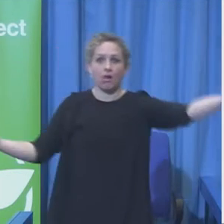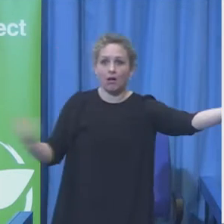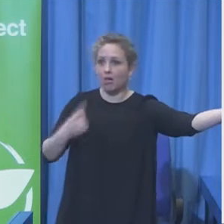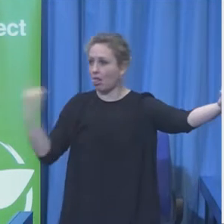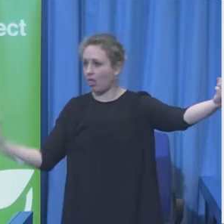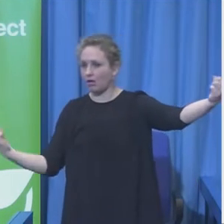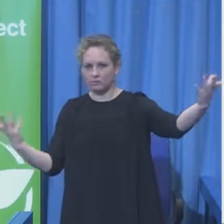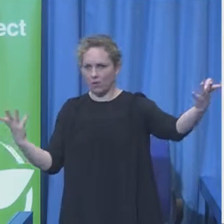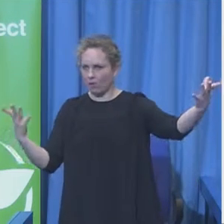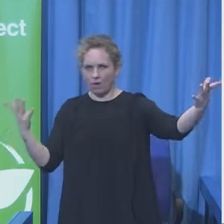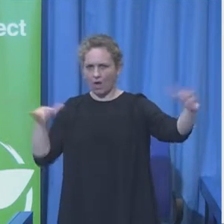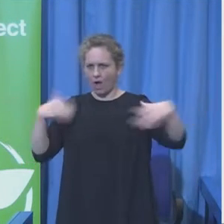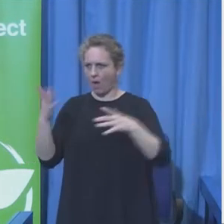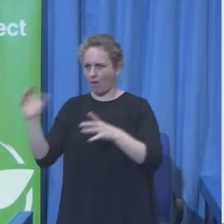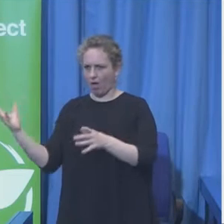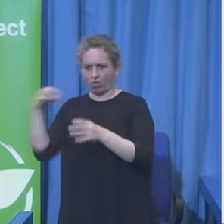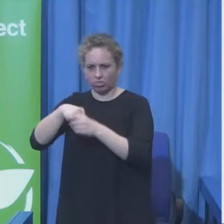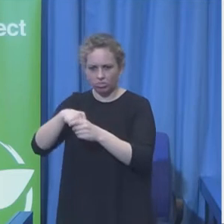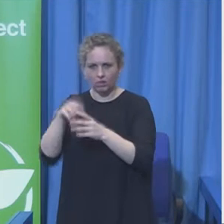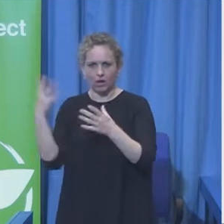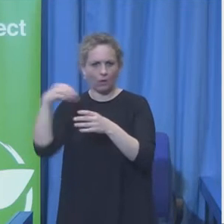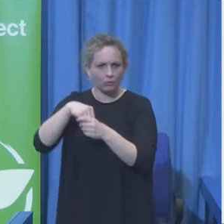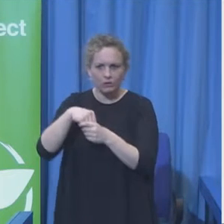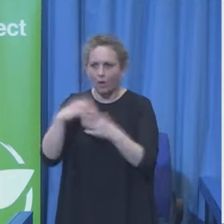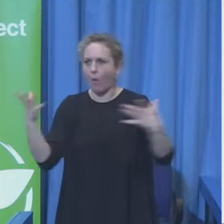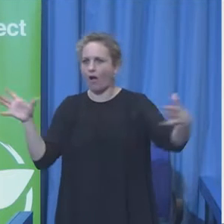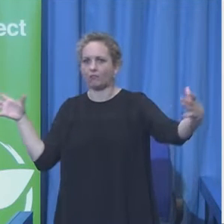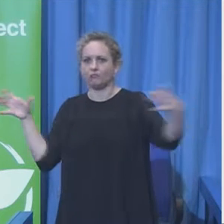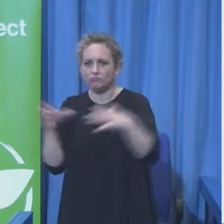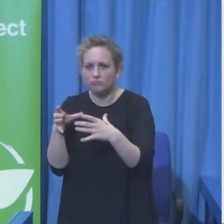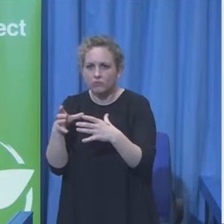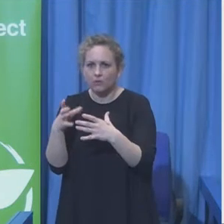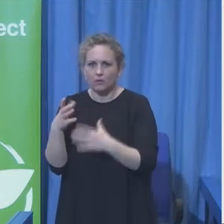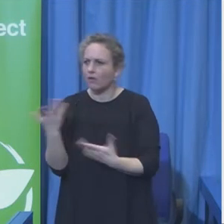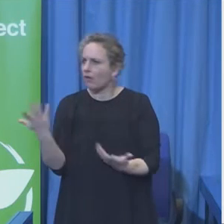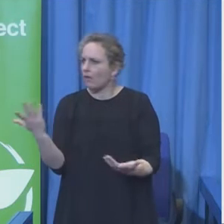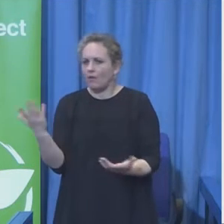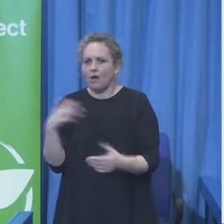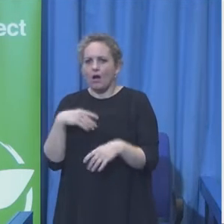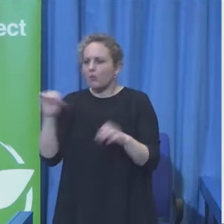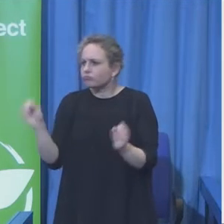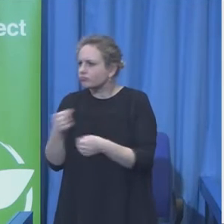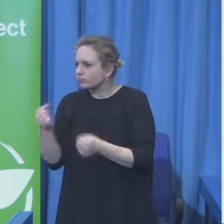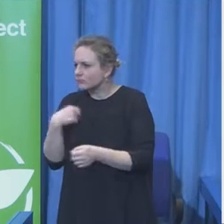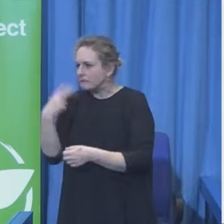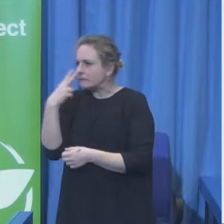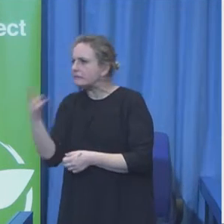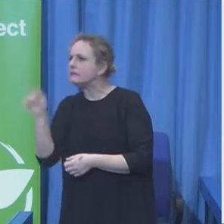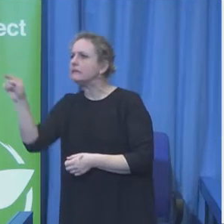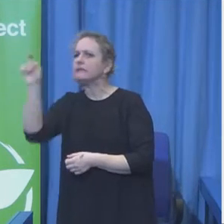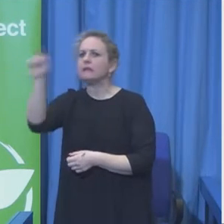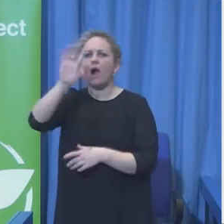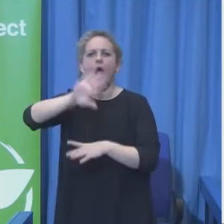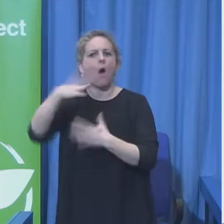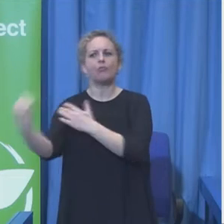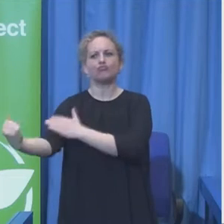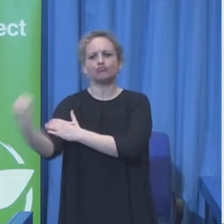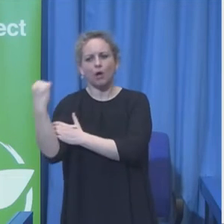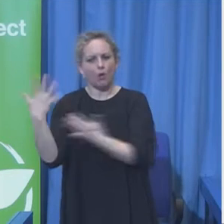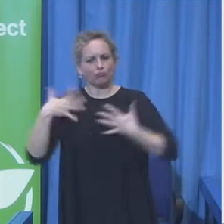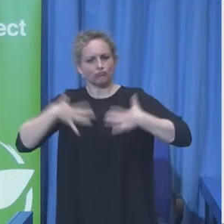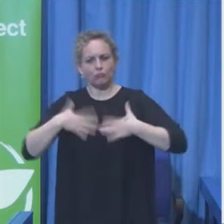does not focus on the strengths of people with disabilities and fails to identify the necessary instrument for